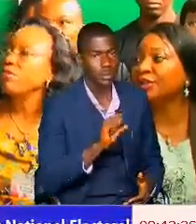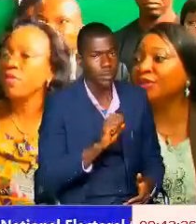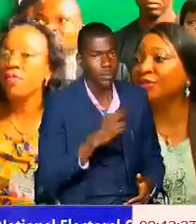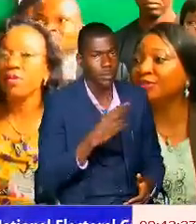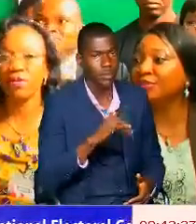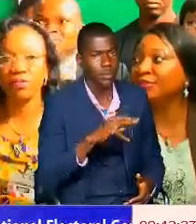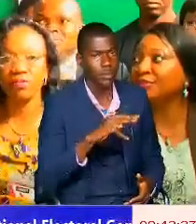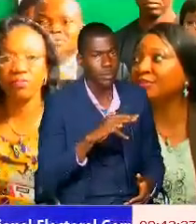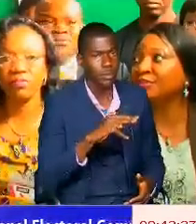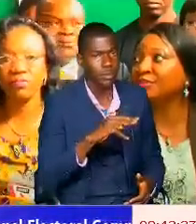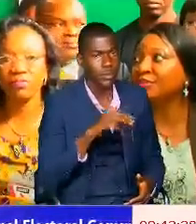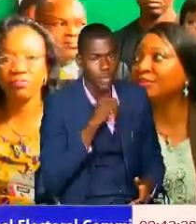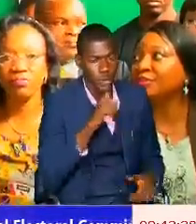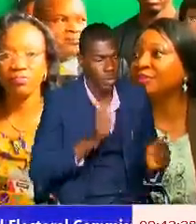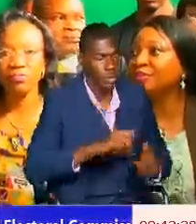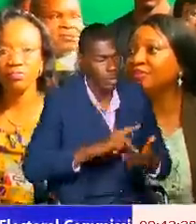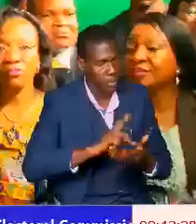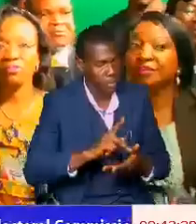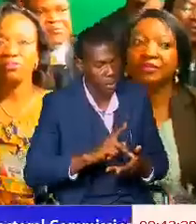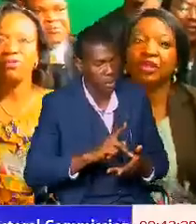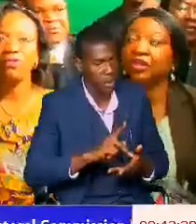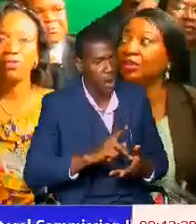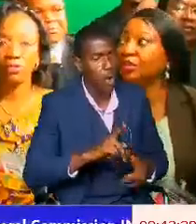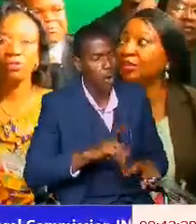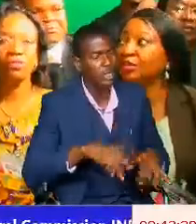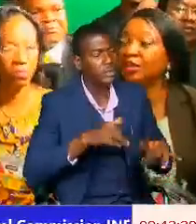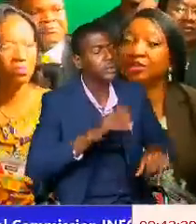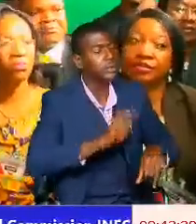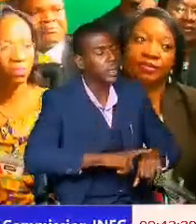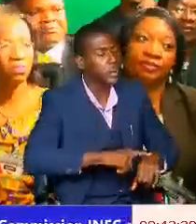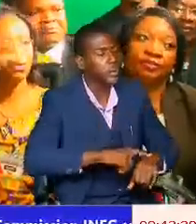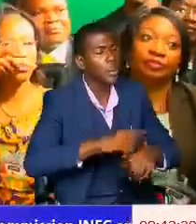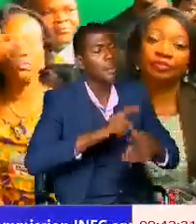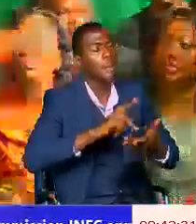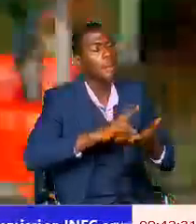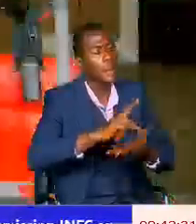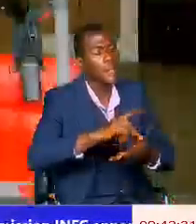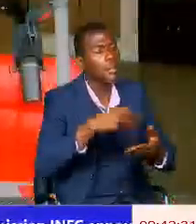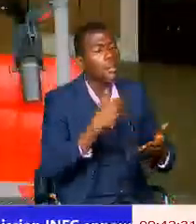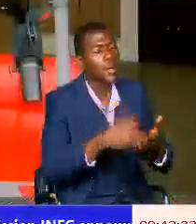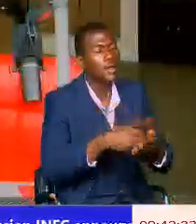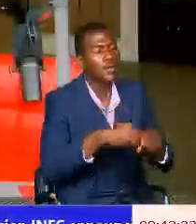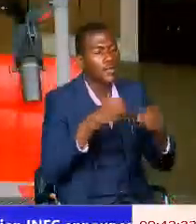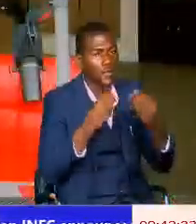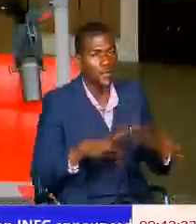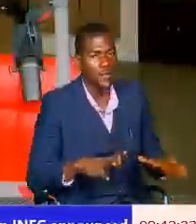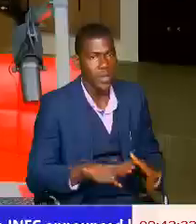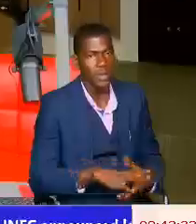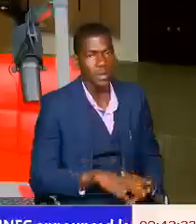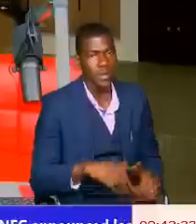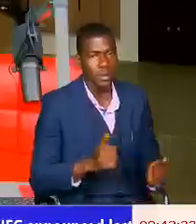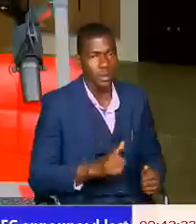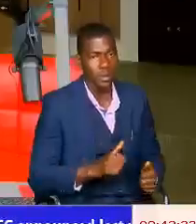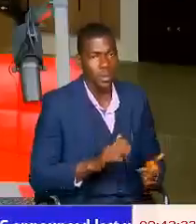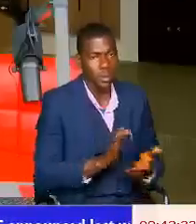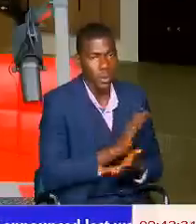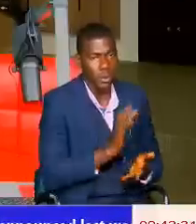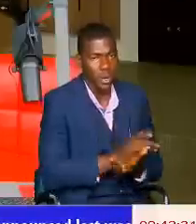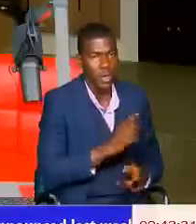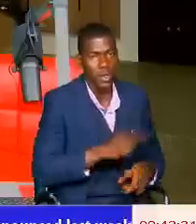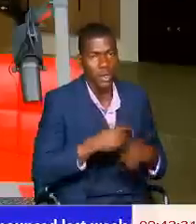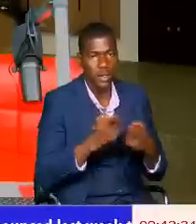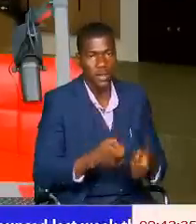until he pay Federal Mortgage Bank their money. Then they go return the paper to Ram. No worry.